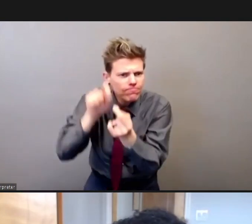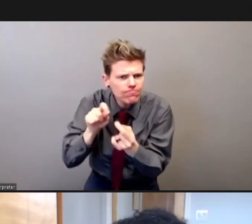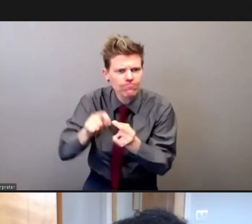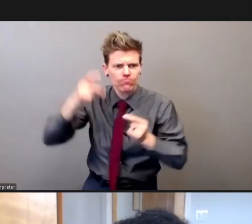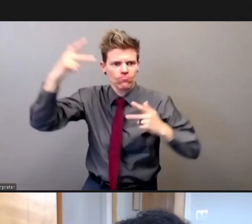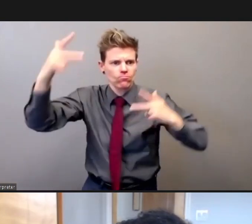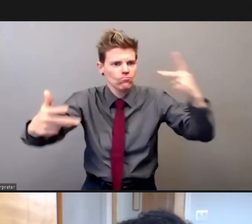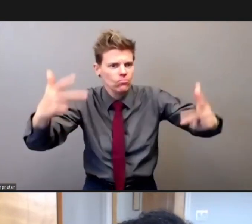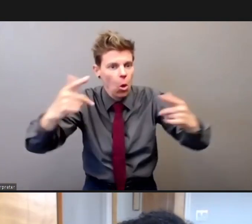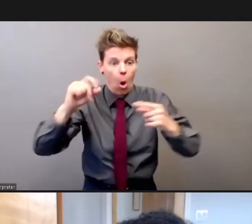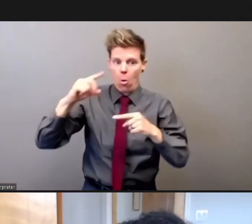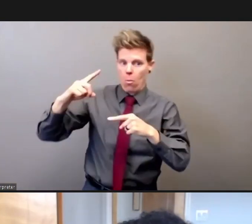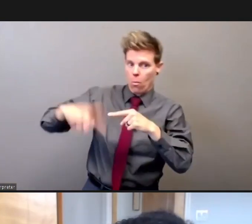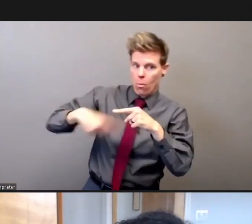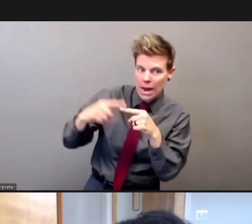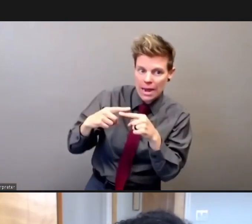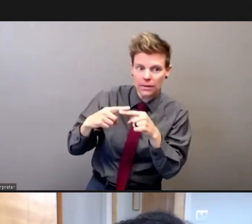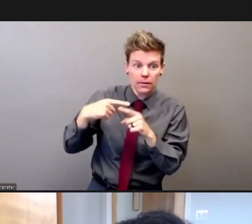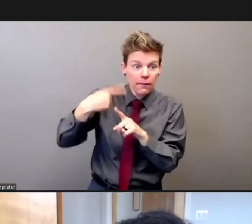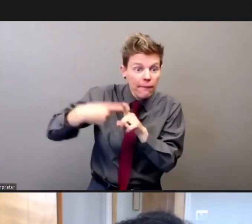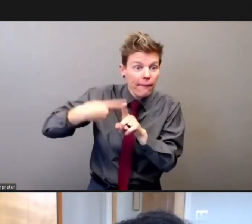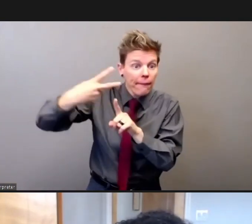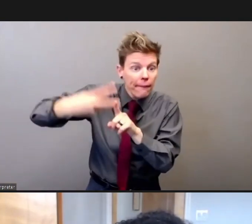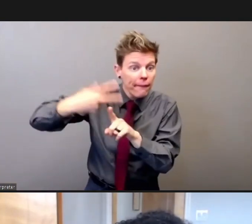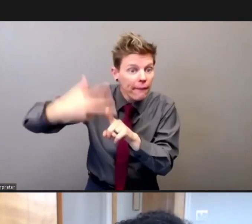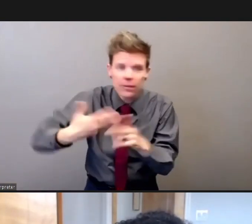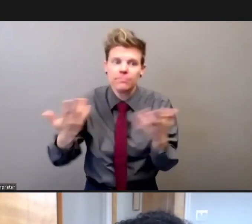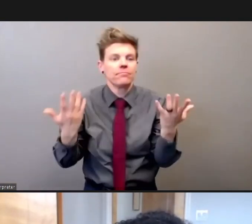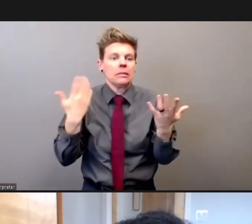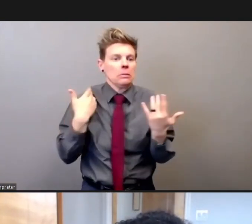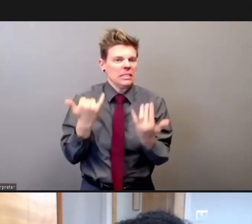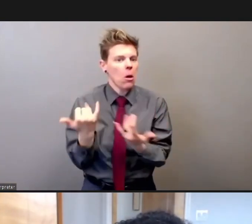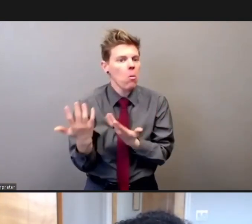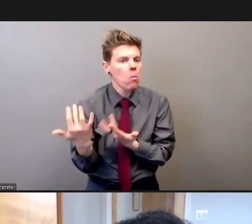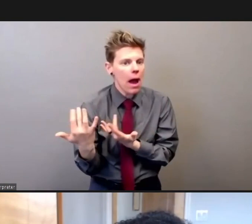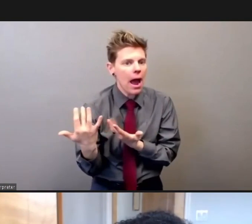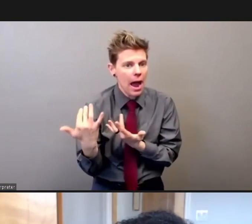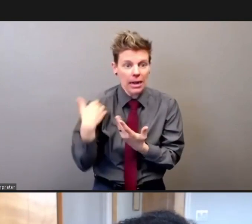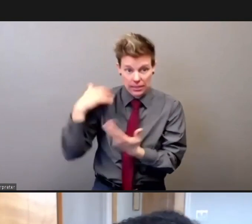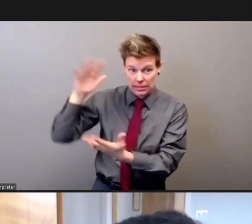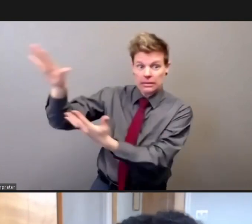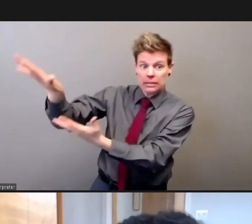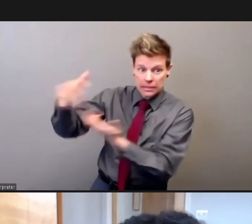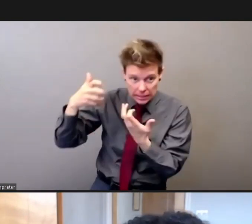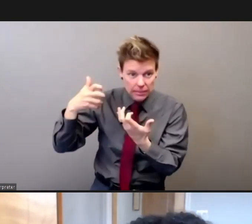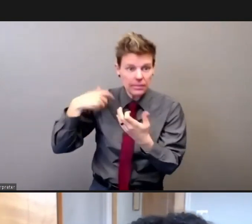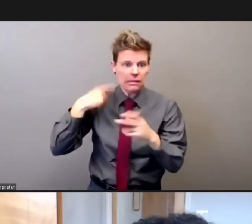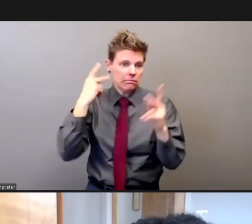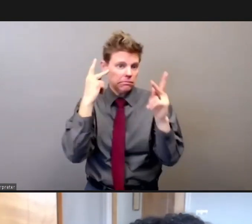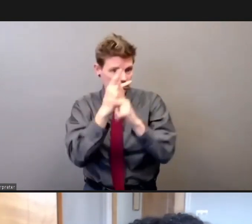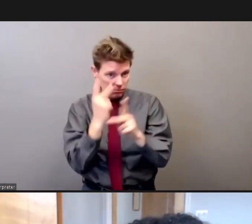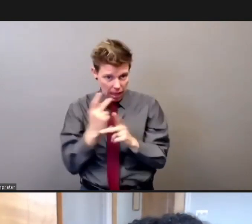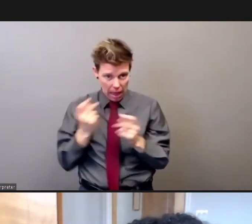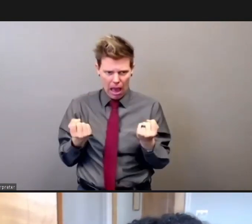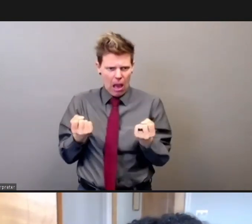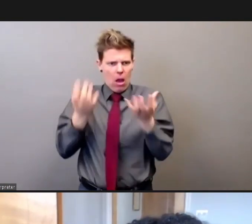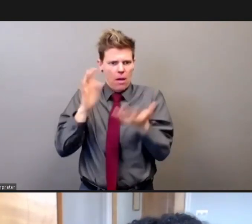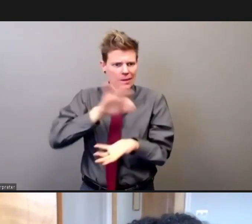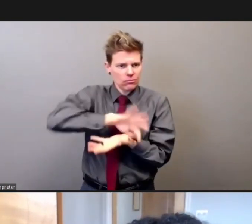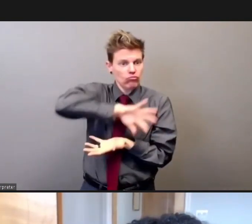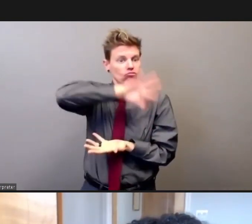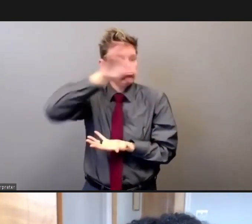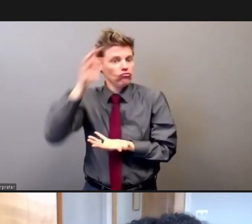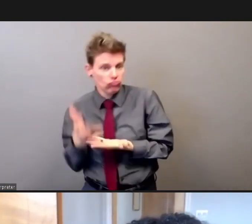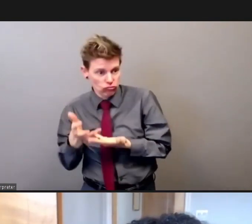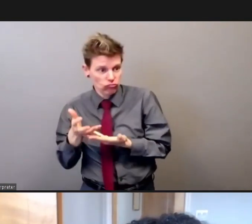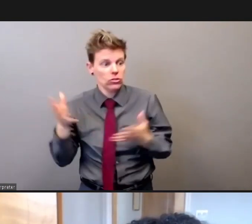they're coming. It's imminent, and we don't know how many of these mobile units and the folks who will staff it quite yet. And Dr. Collins